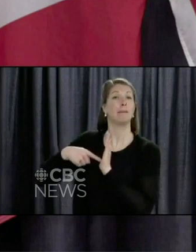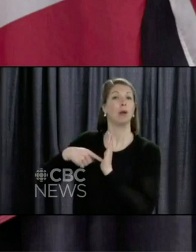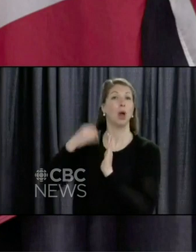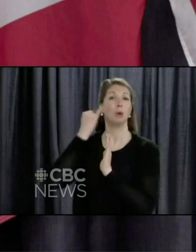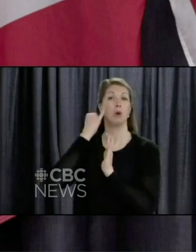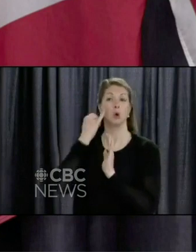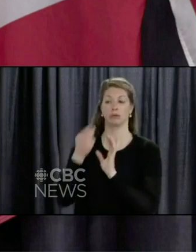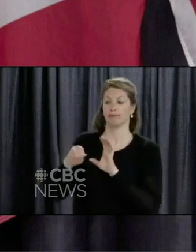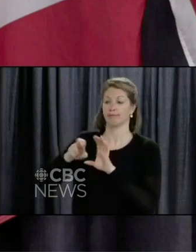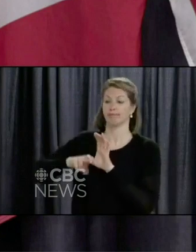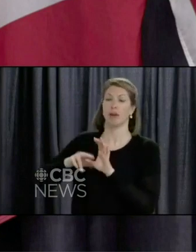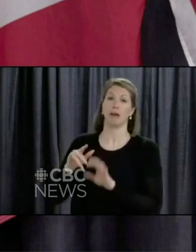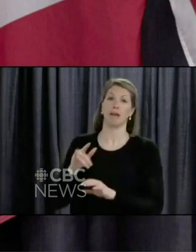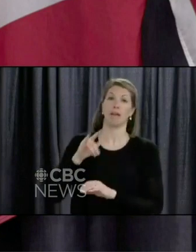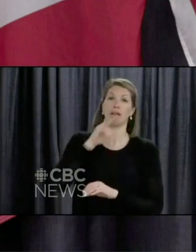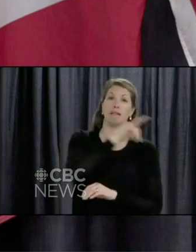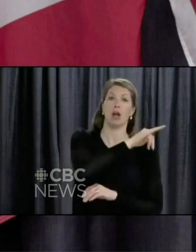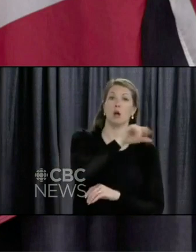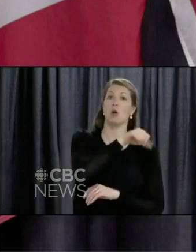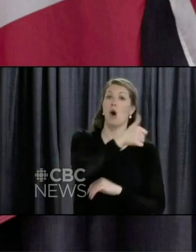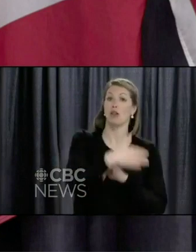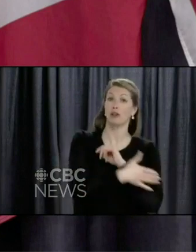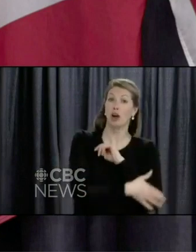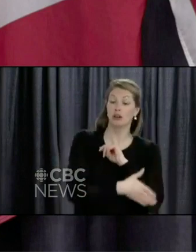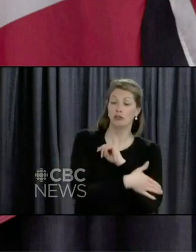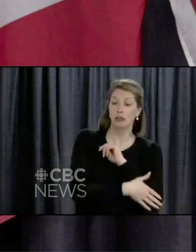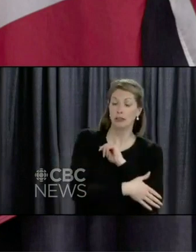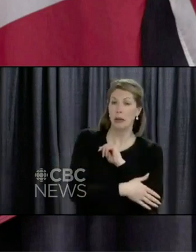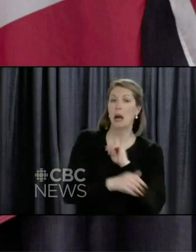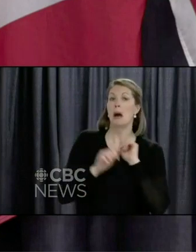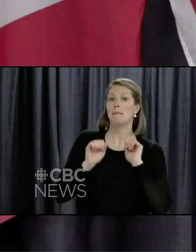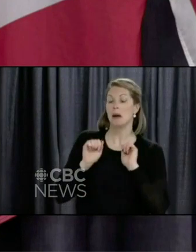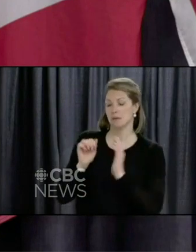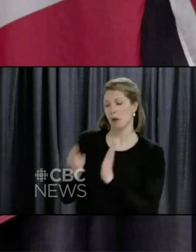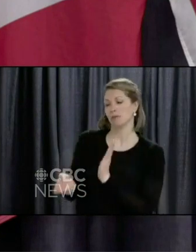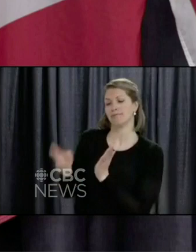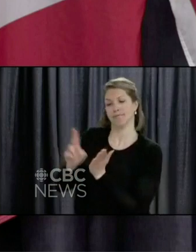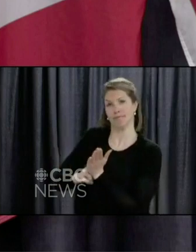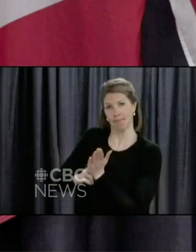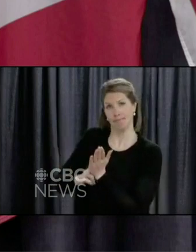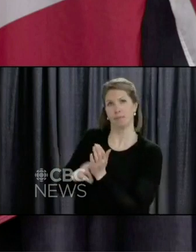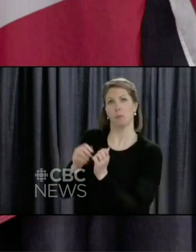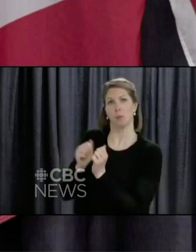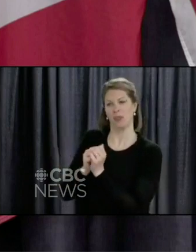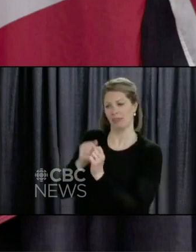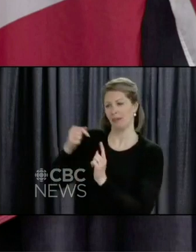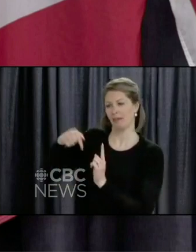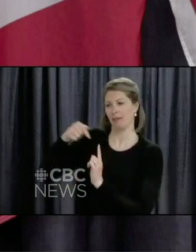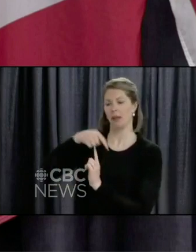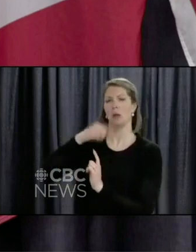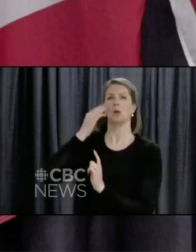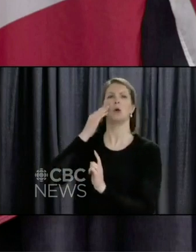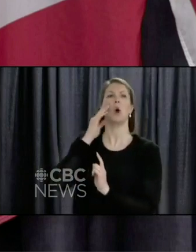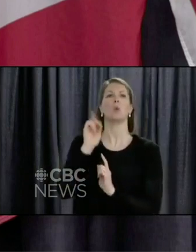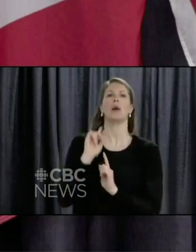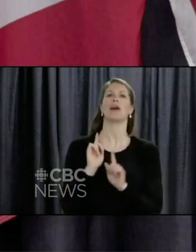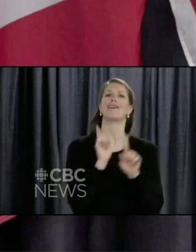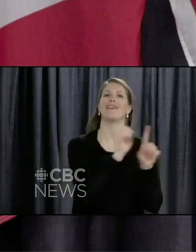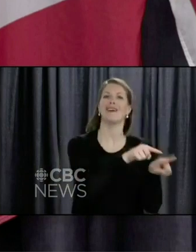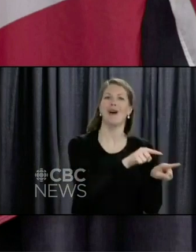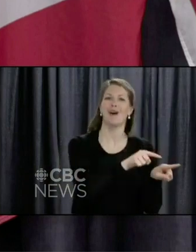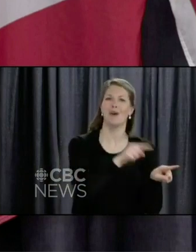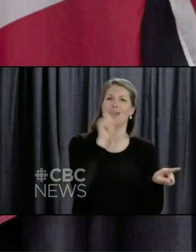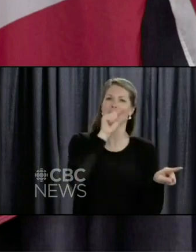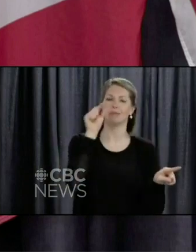if they come to fruition. And I'm, as they say, cautiously optimistic that will happen in the near future. But we've also